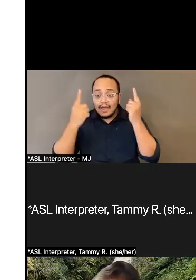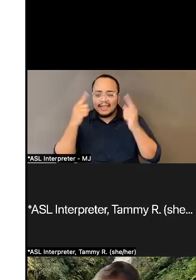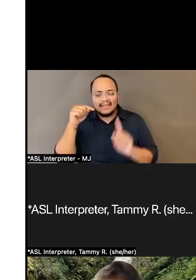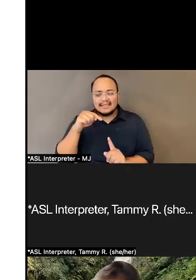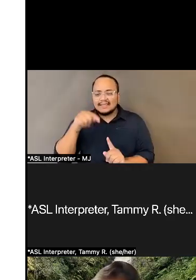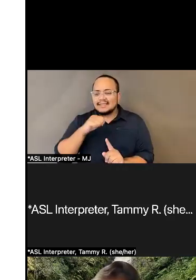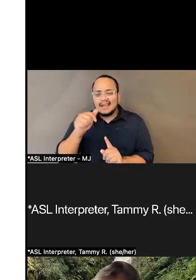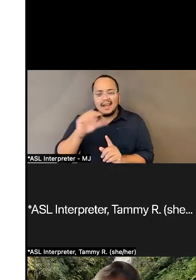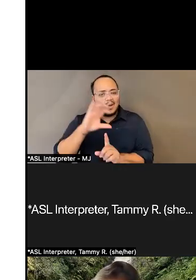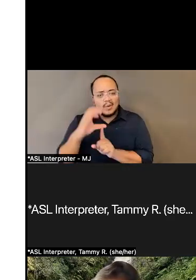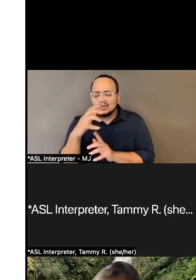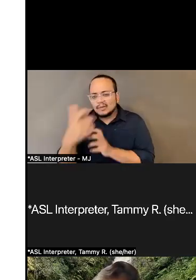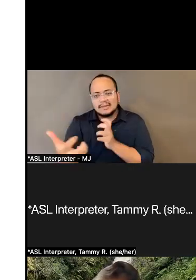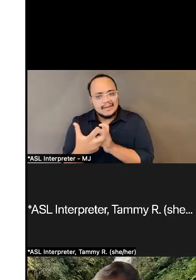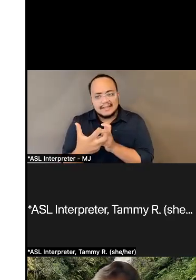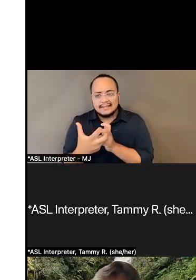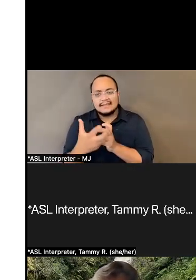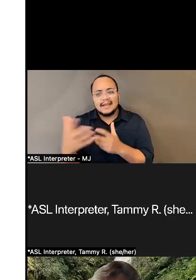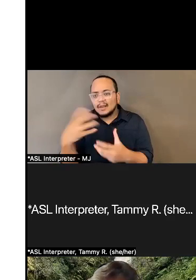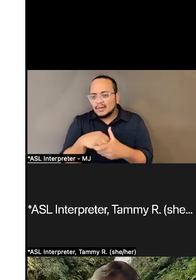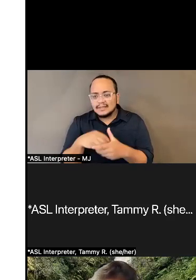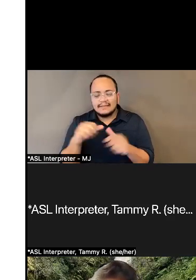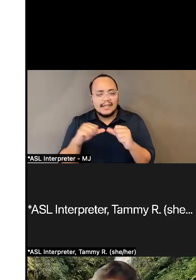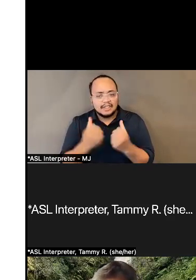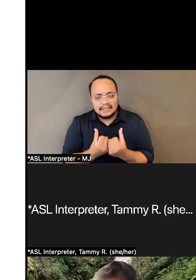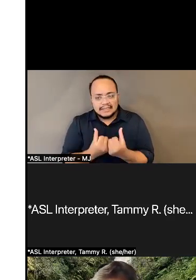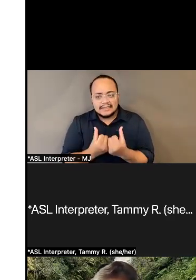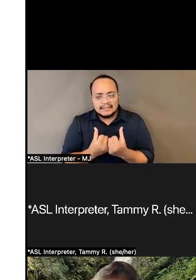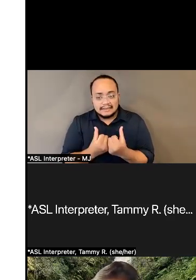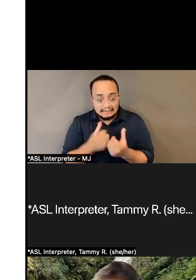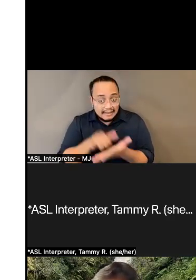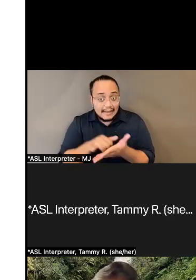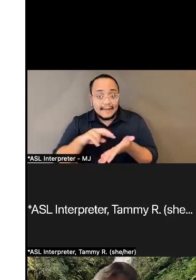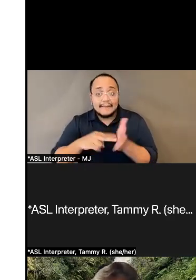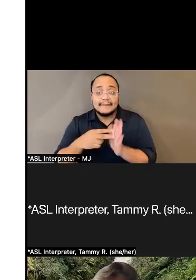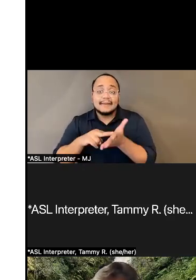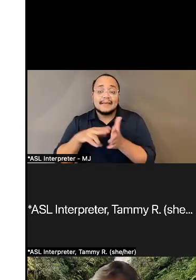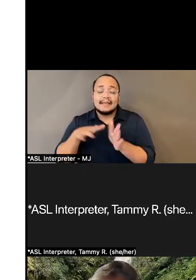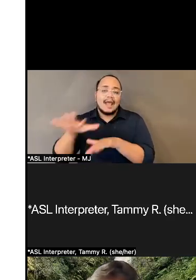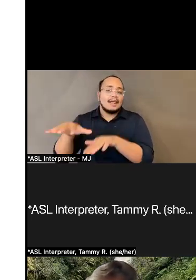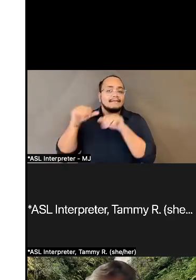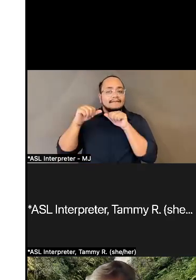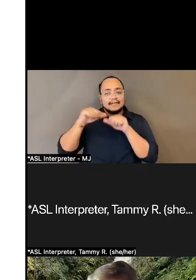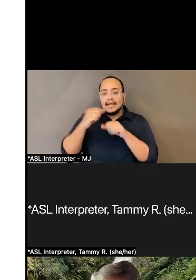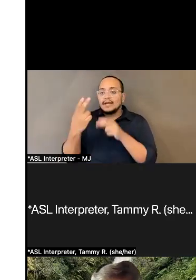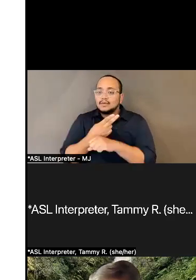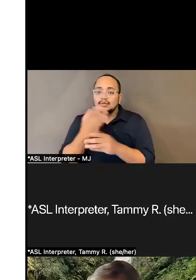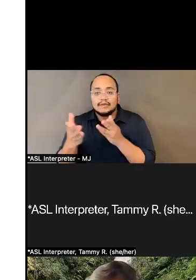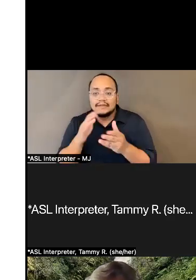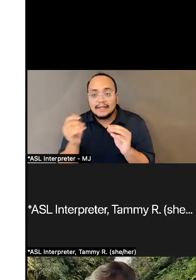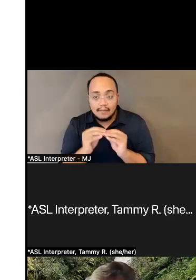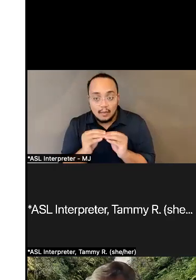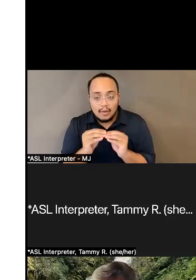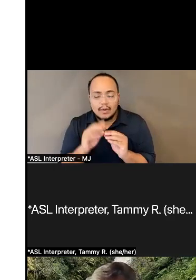a culturally responsive, inclusive agency, did that mean they didn't then continue using the services? We'll